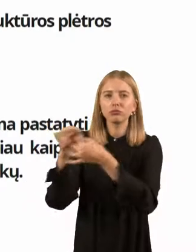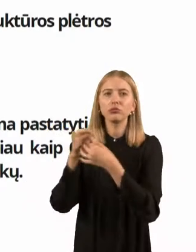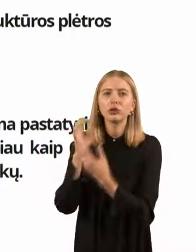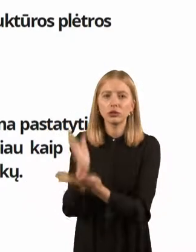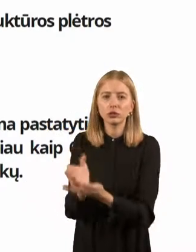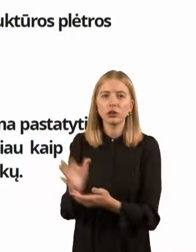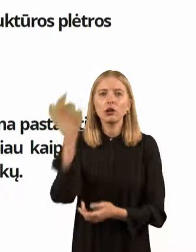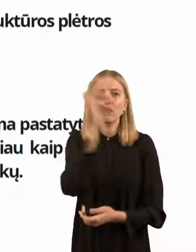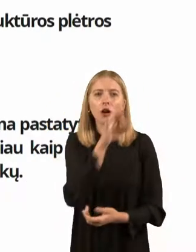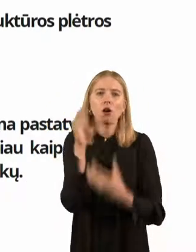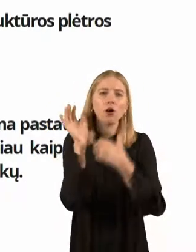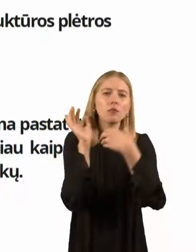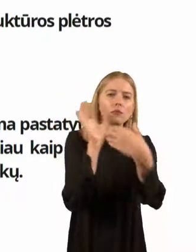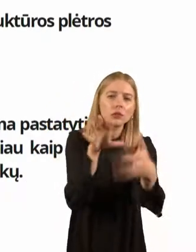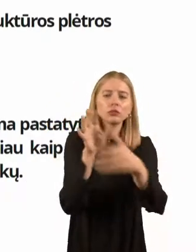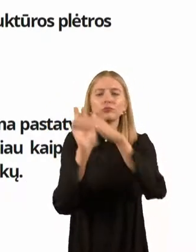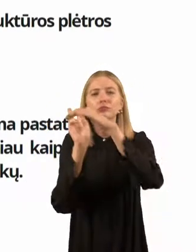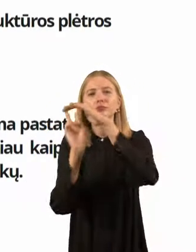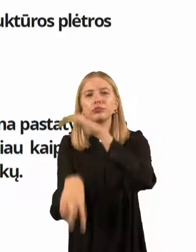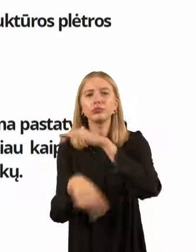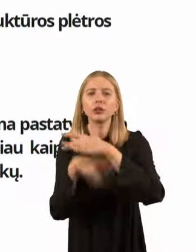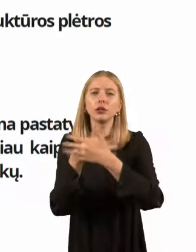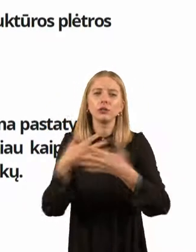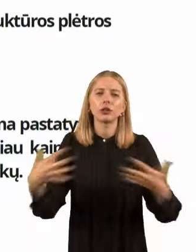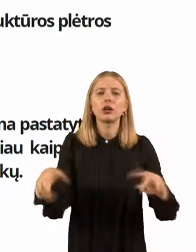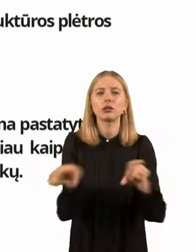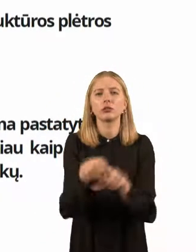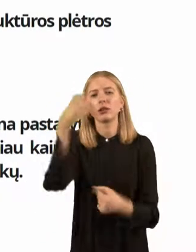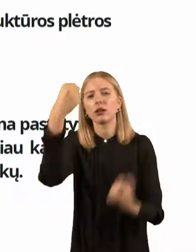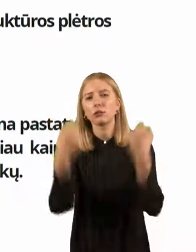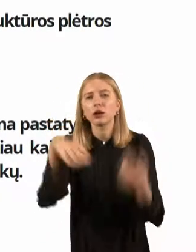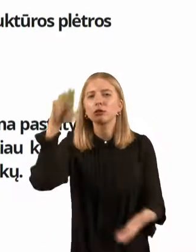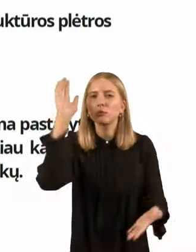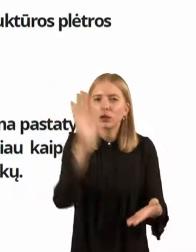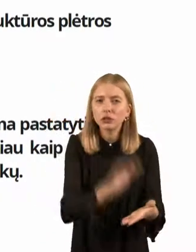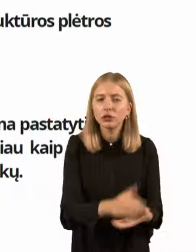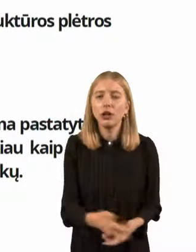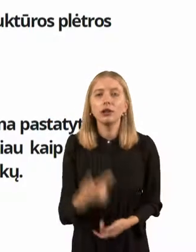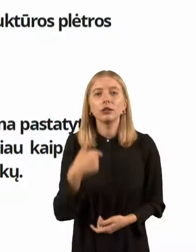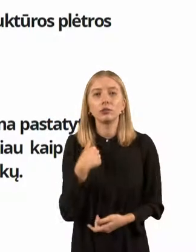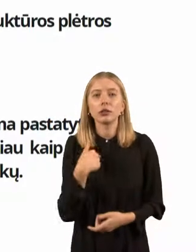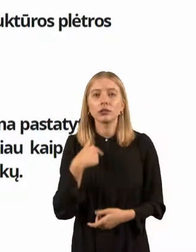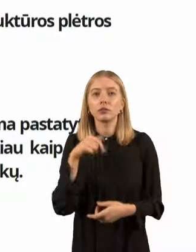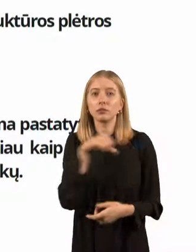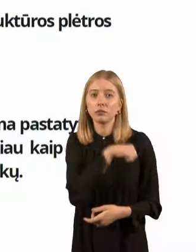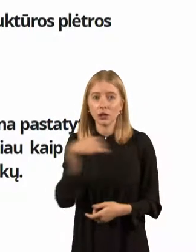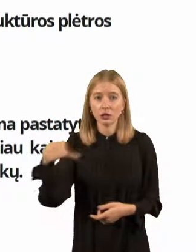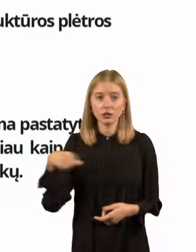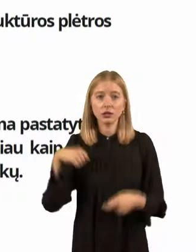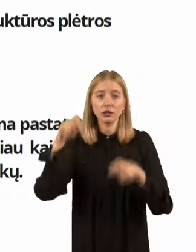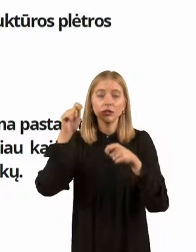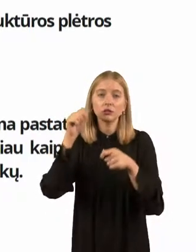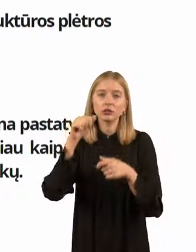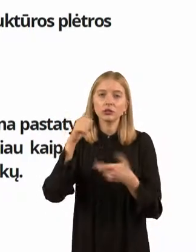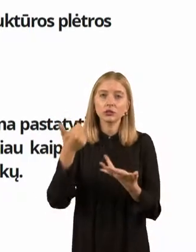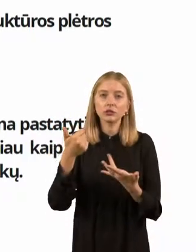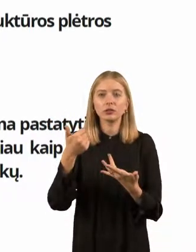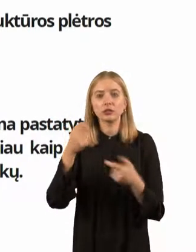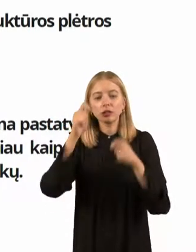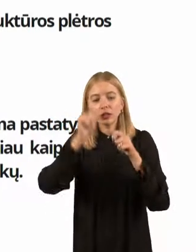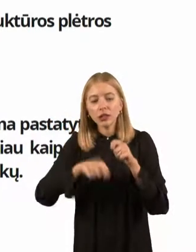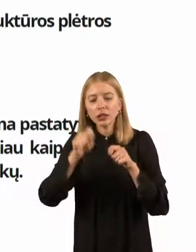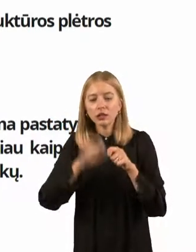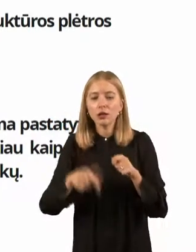related to sustainable mobility. And during this review, we had a good opportunity to